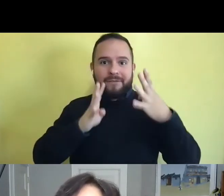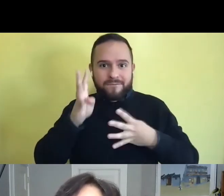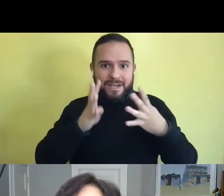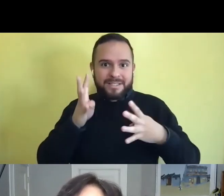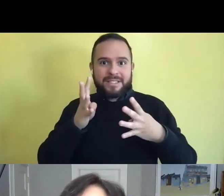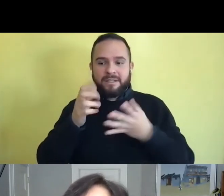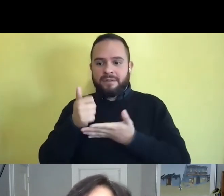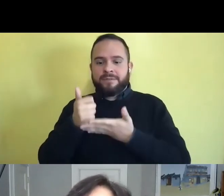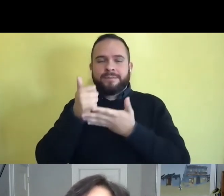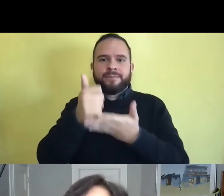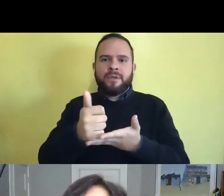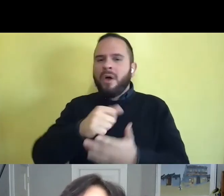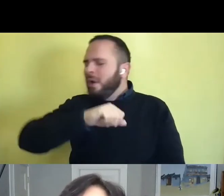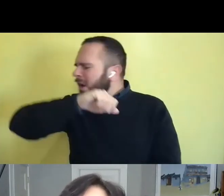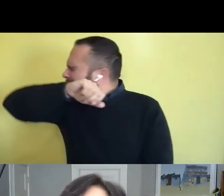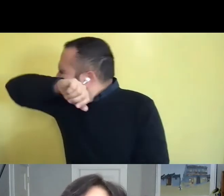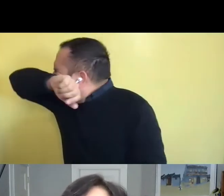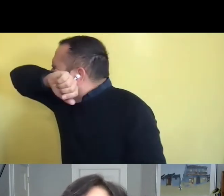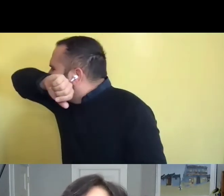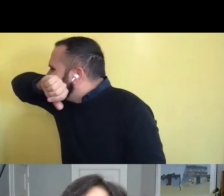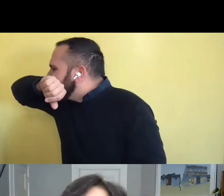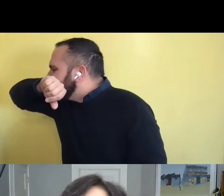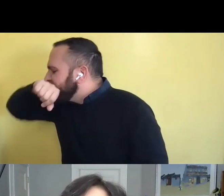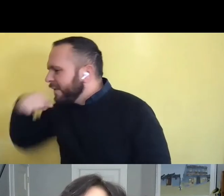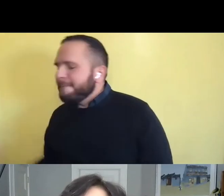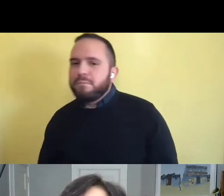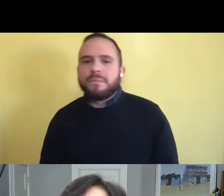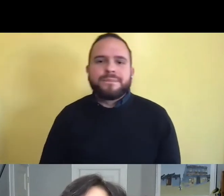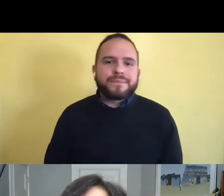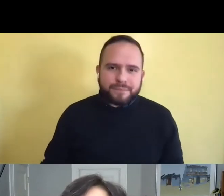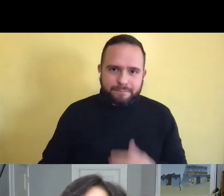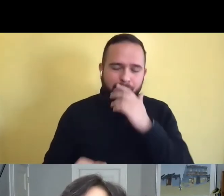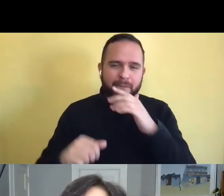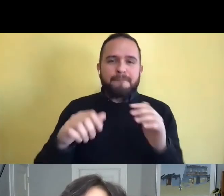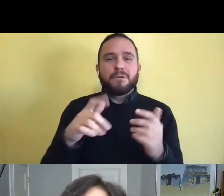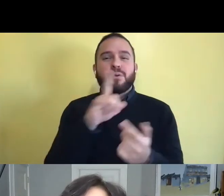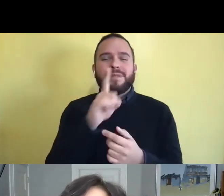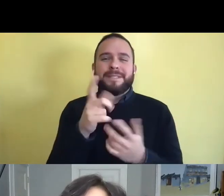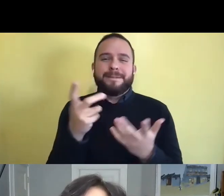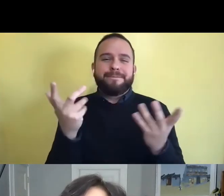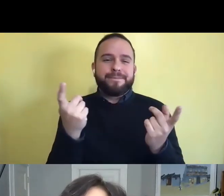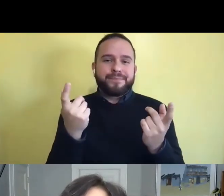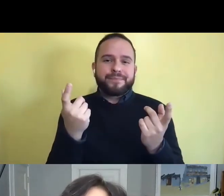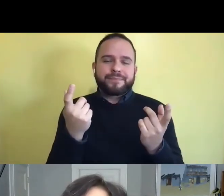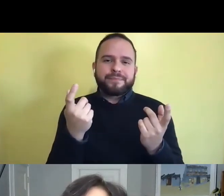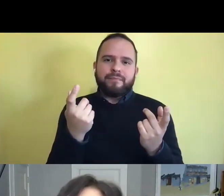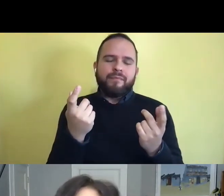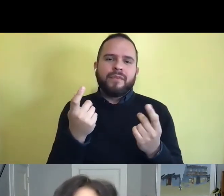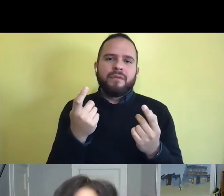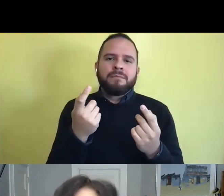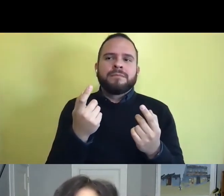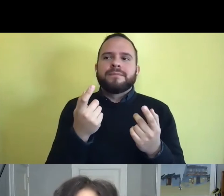enabled other humans to do stuff that they wouldn't be able to do before. So it was taking away the effort of doing something. So